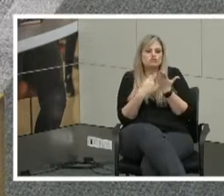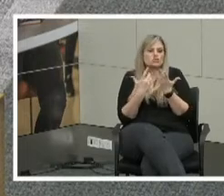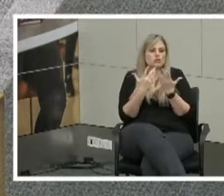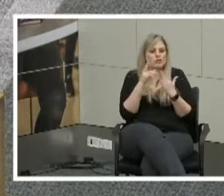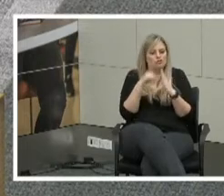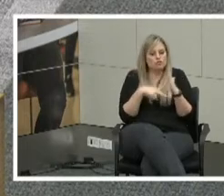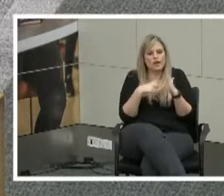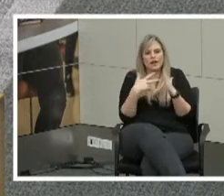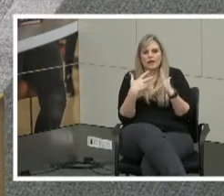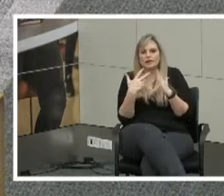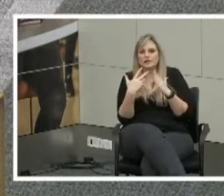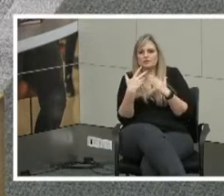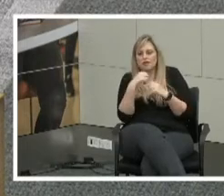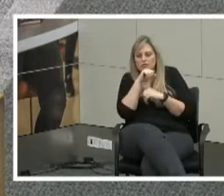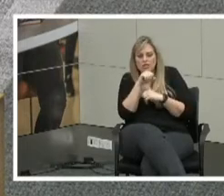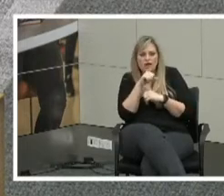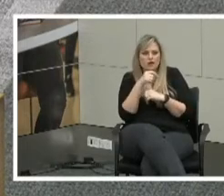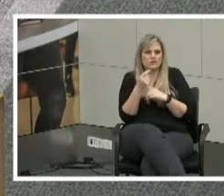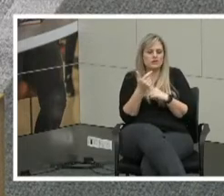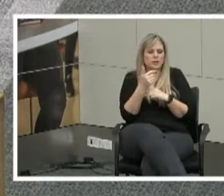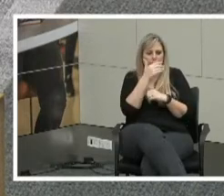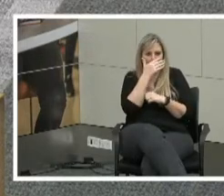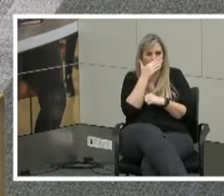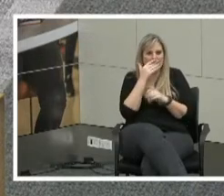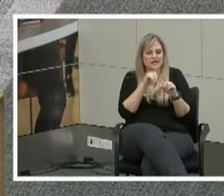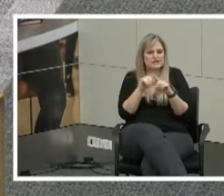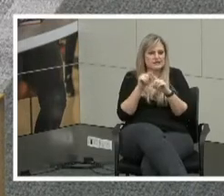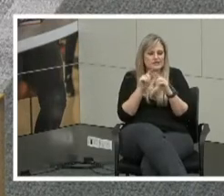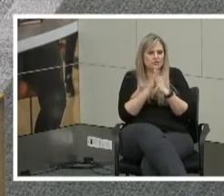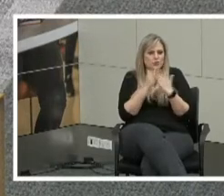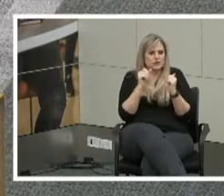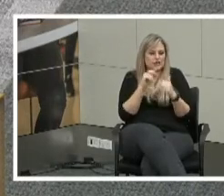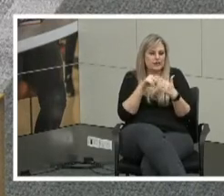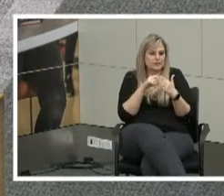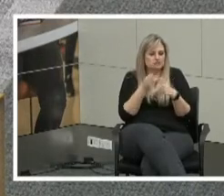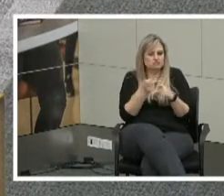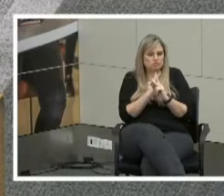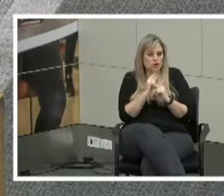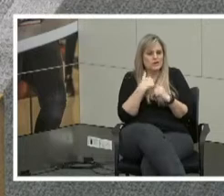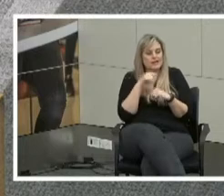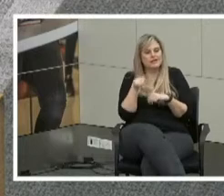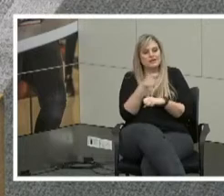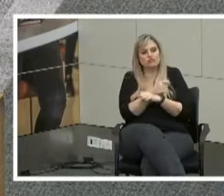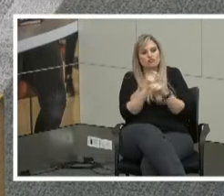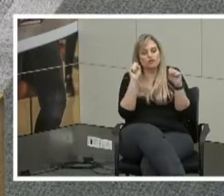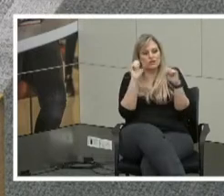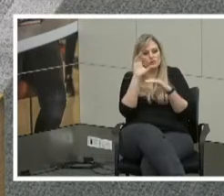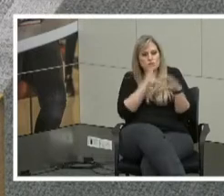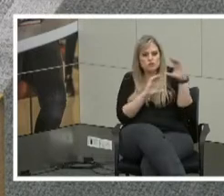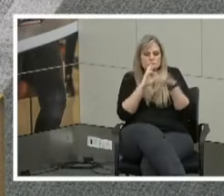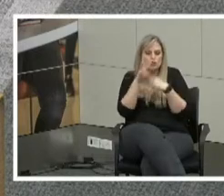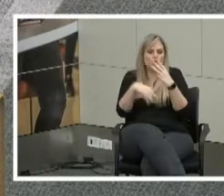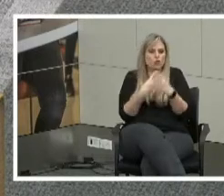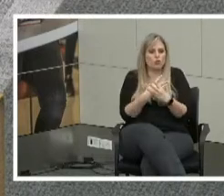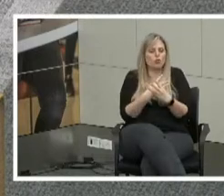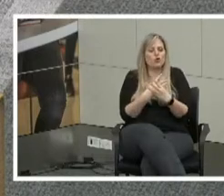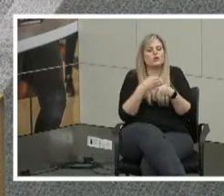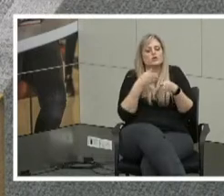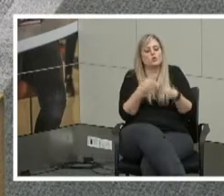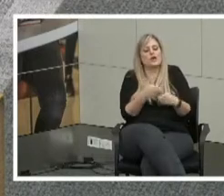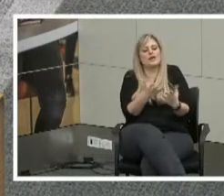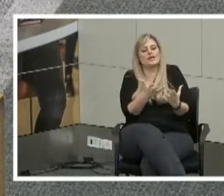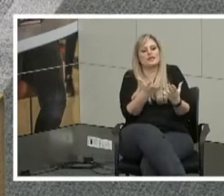Minecraft Dogman or Museum cats book to check out they need the freedom to explore the world in the way they